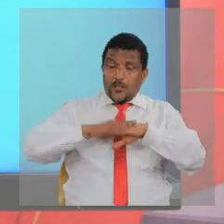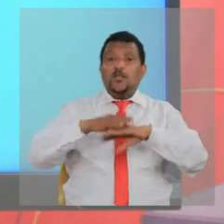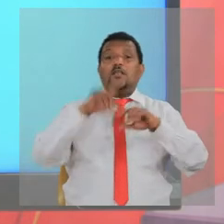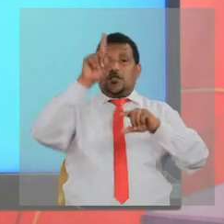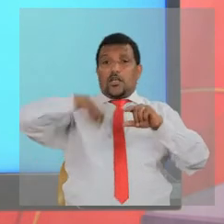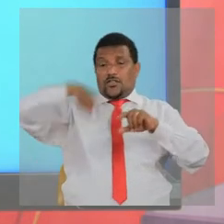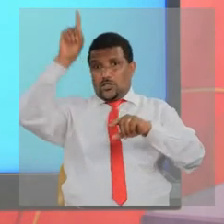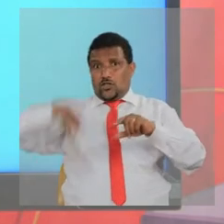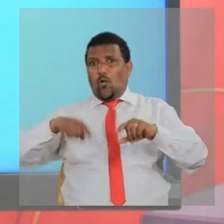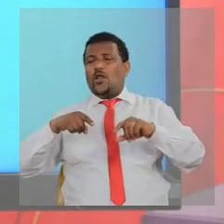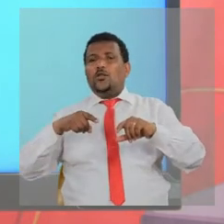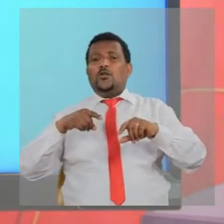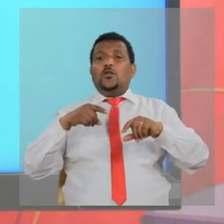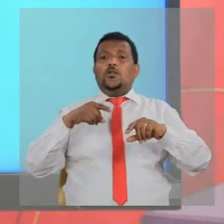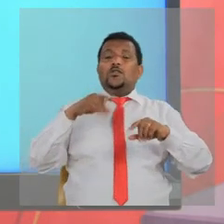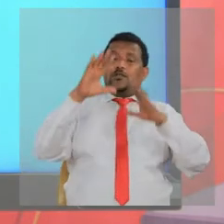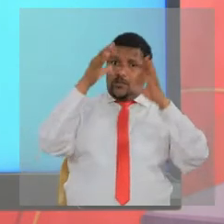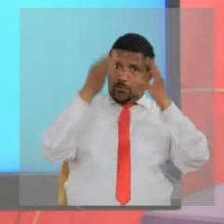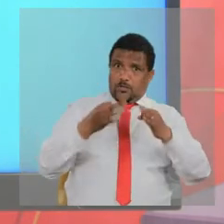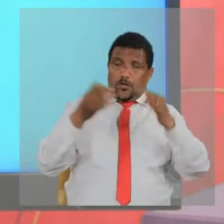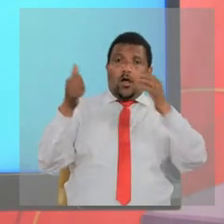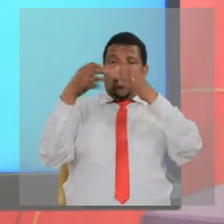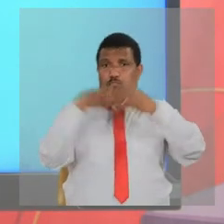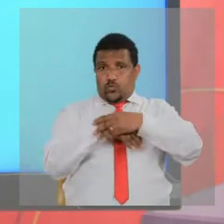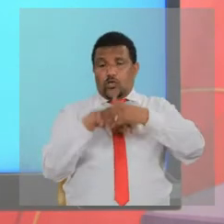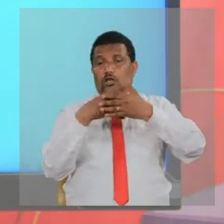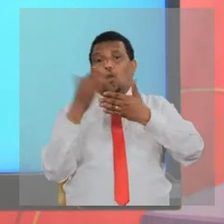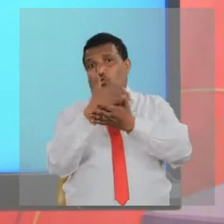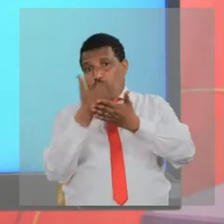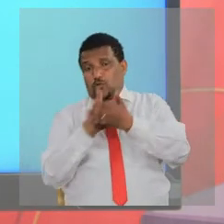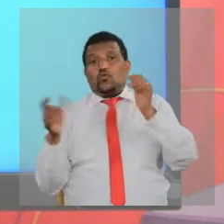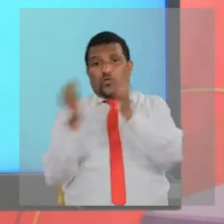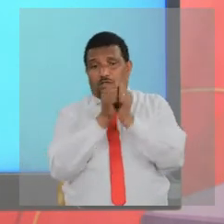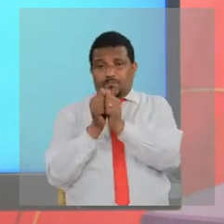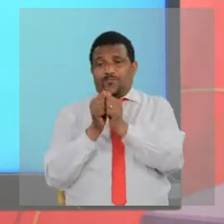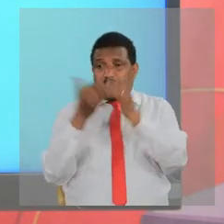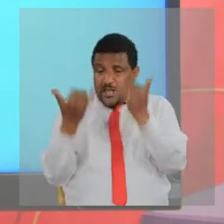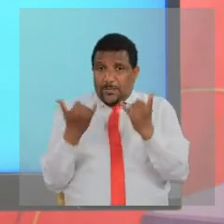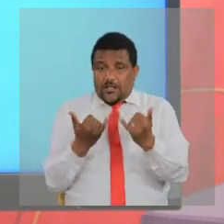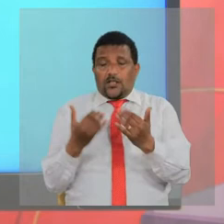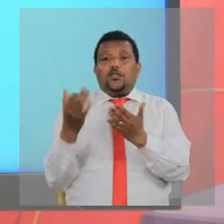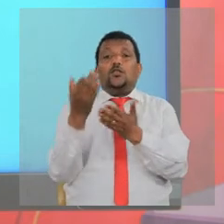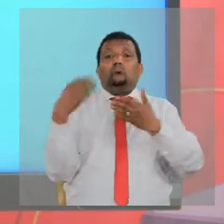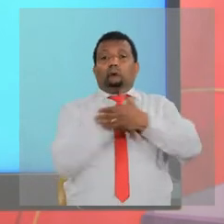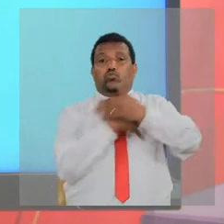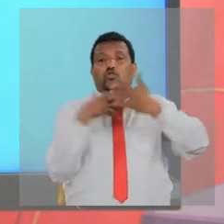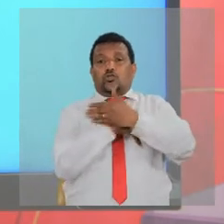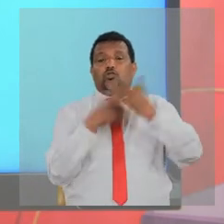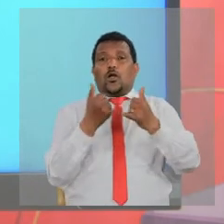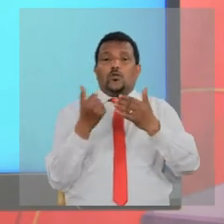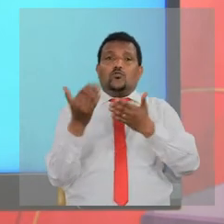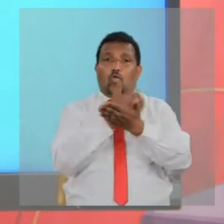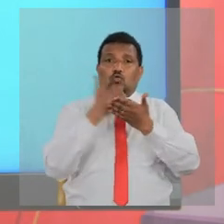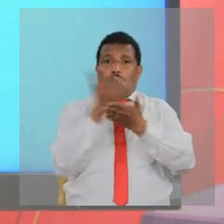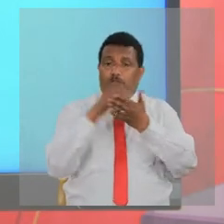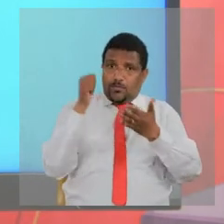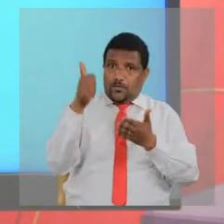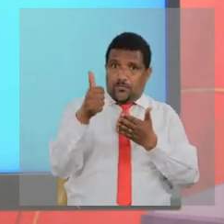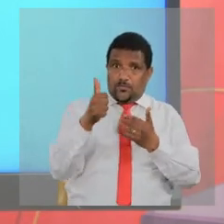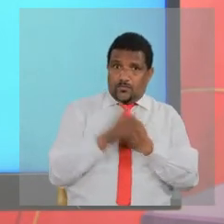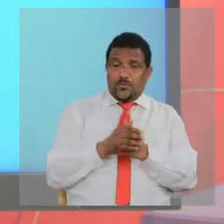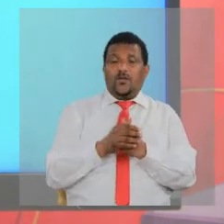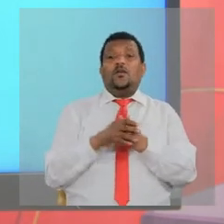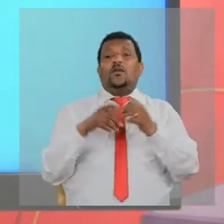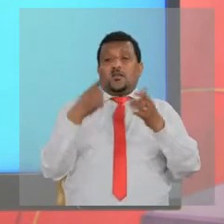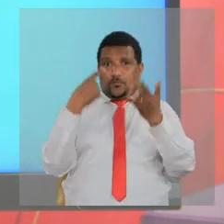of intermediate inputs and the value of the output together. Intermediate inputs are those inputs which are output by themselves, but